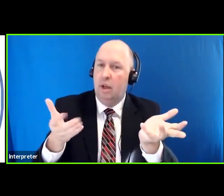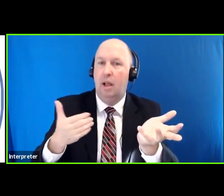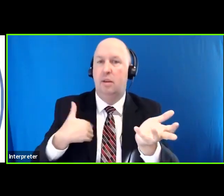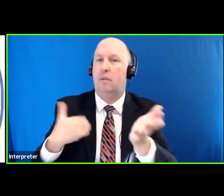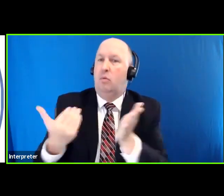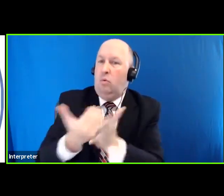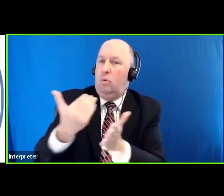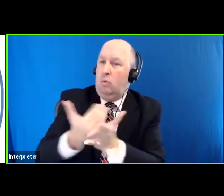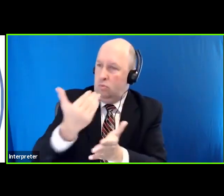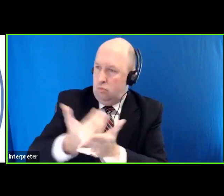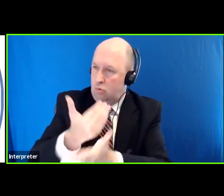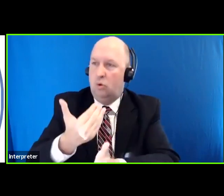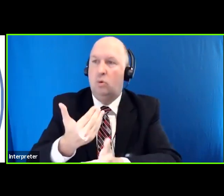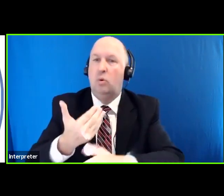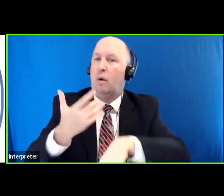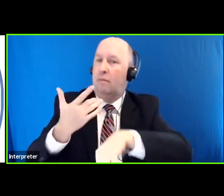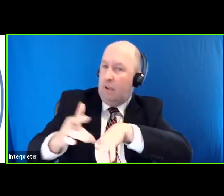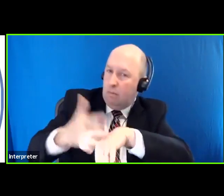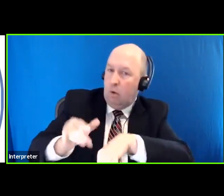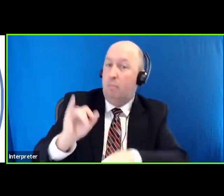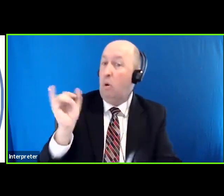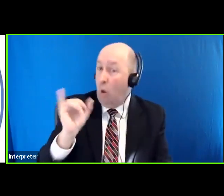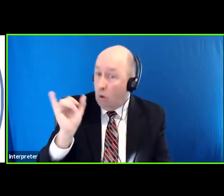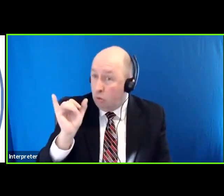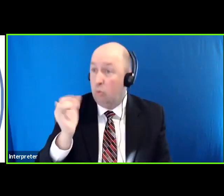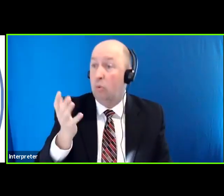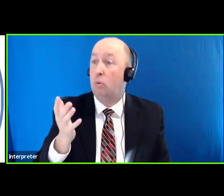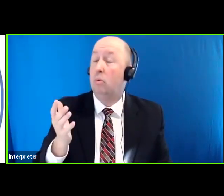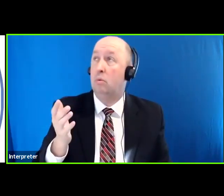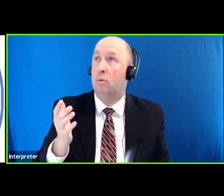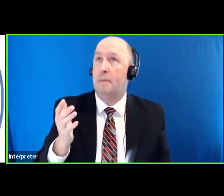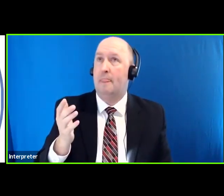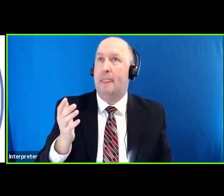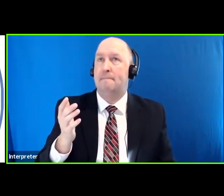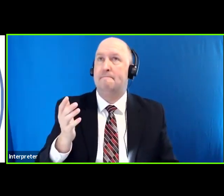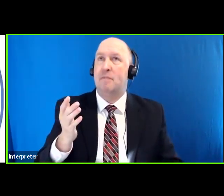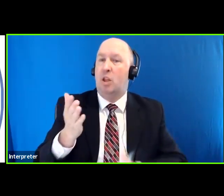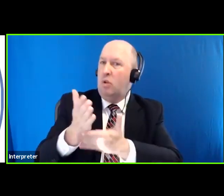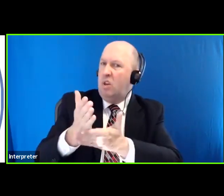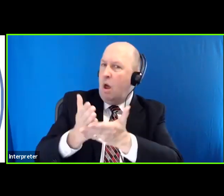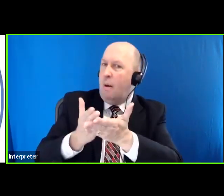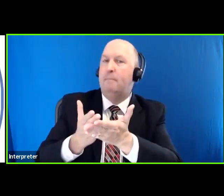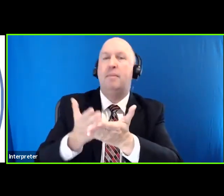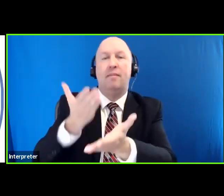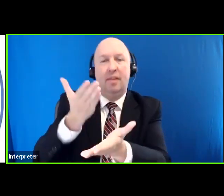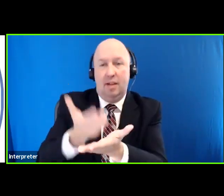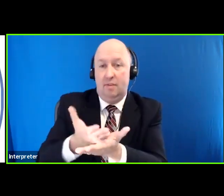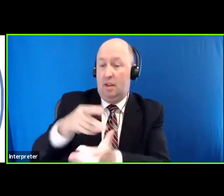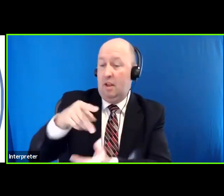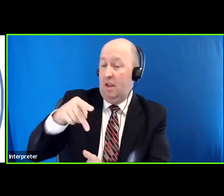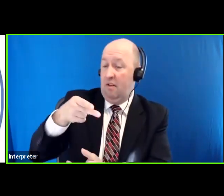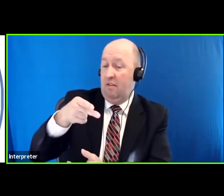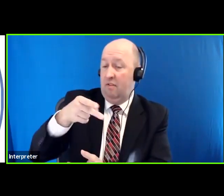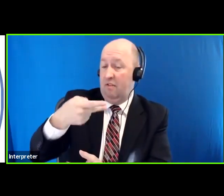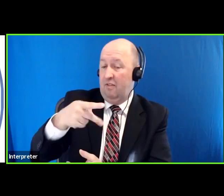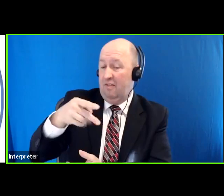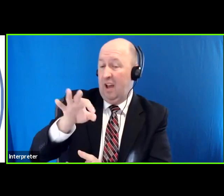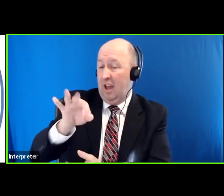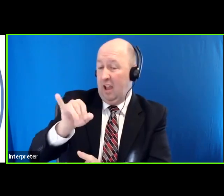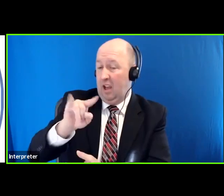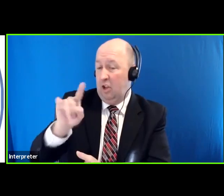come online. But also then too, there is indication that both Pfizer and Moderna will be releasing more